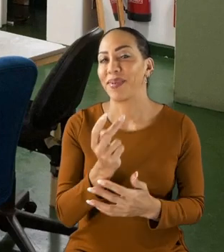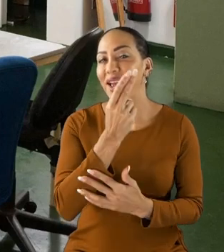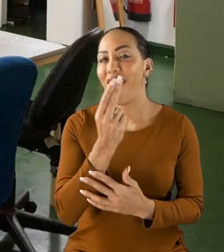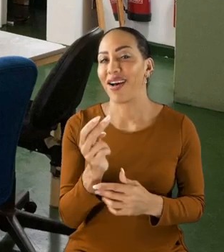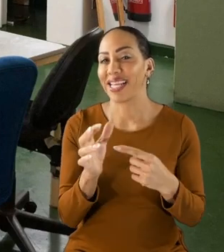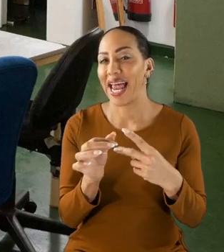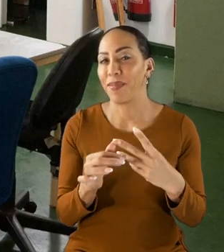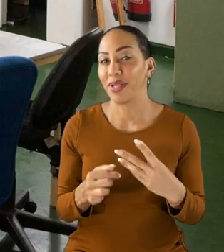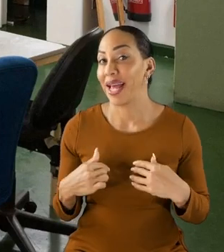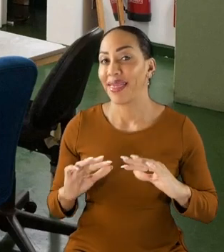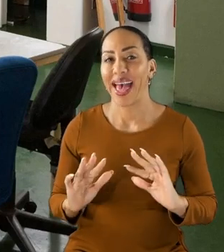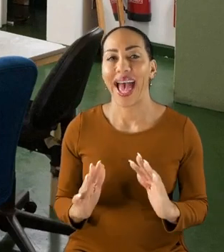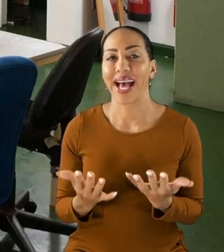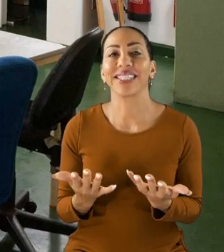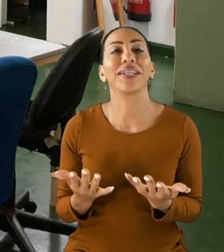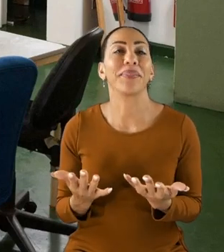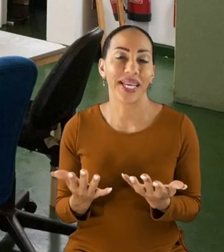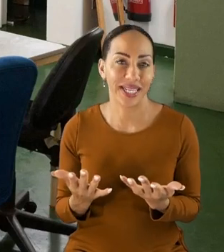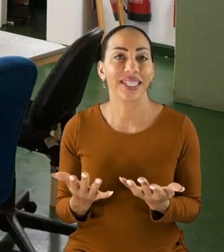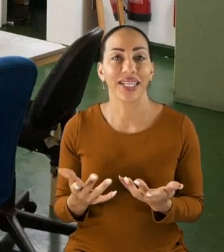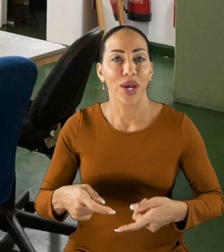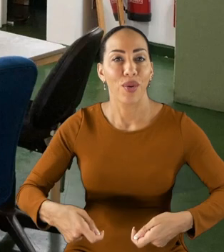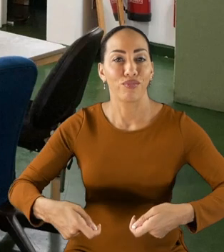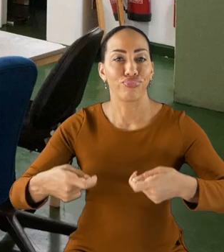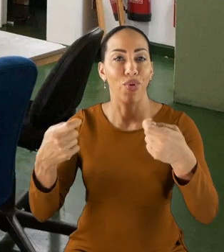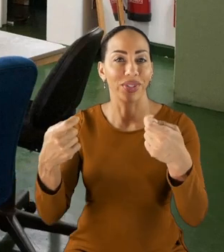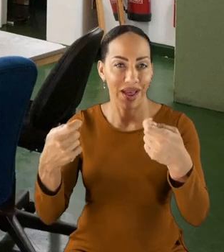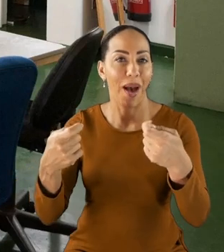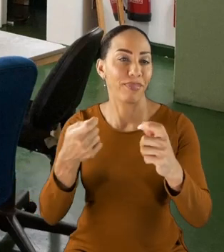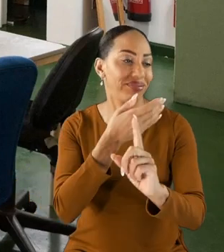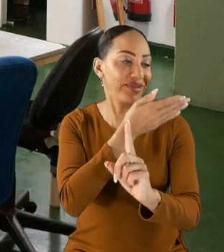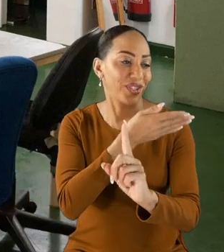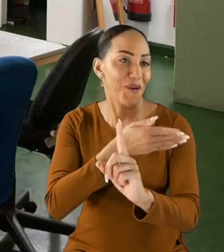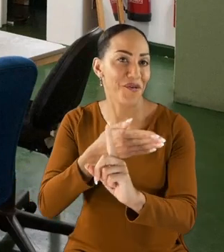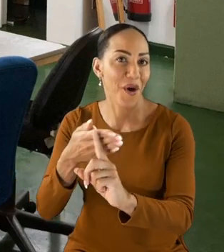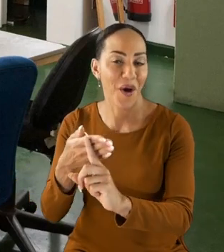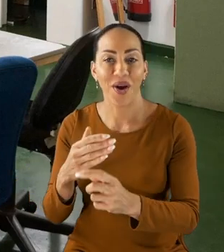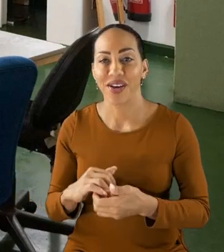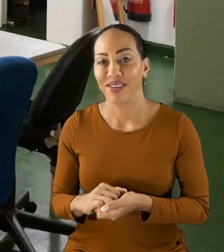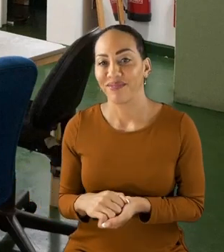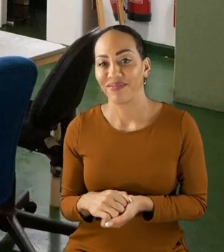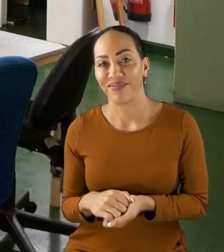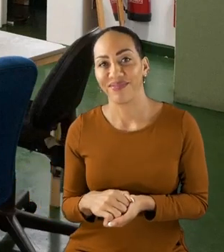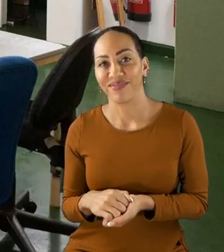this project that maybe hasn't been in the same way during previous iterations, of the